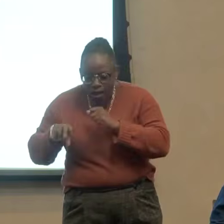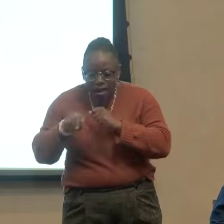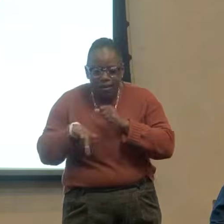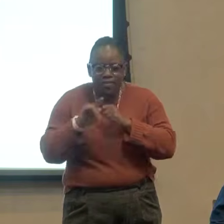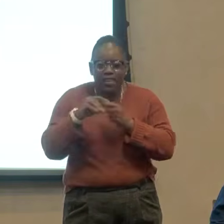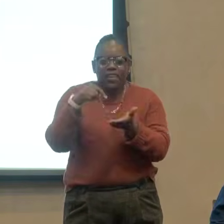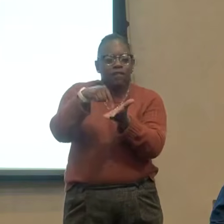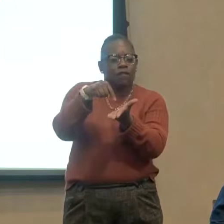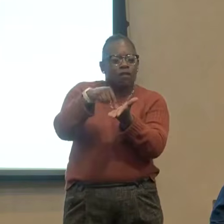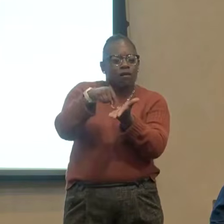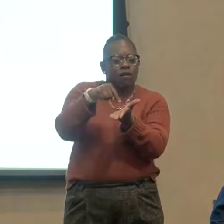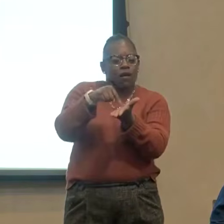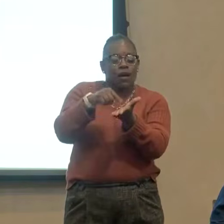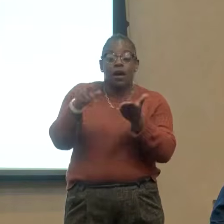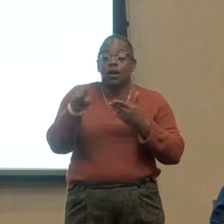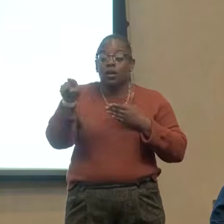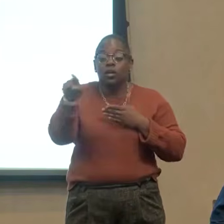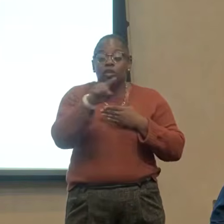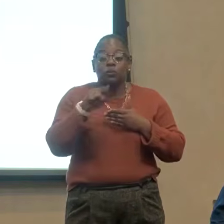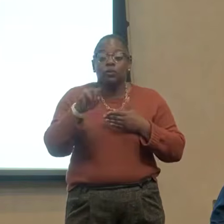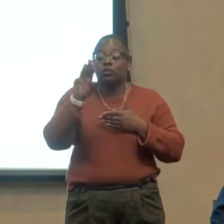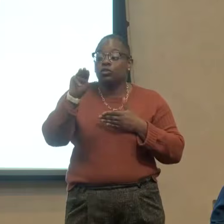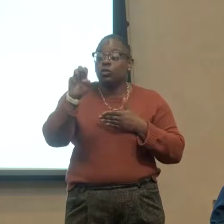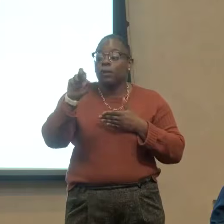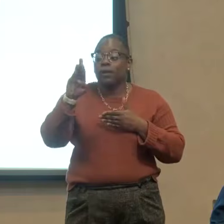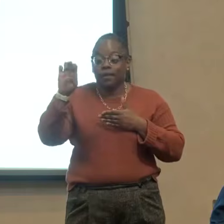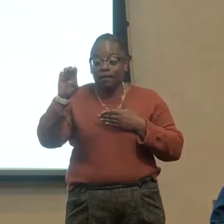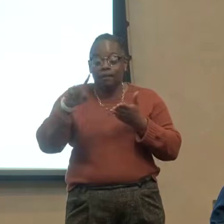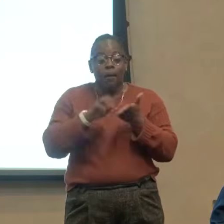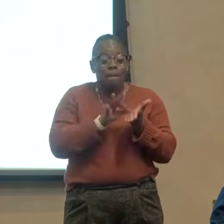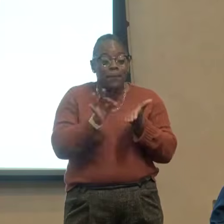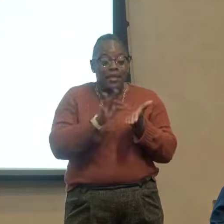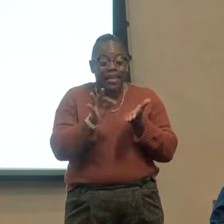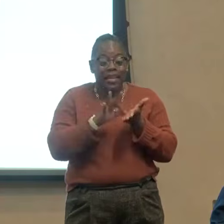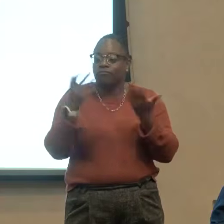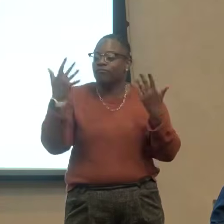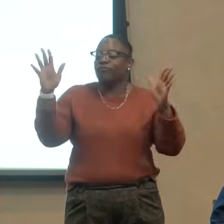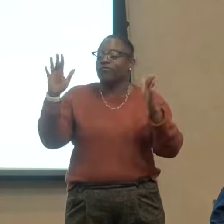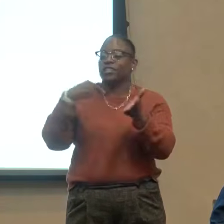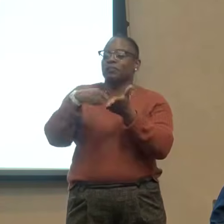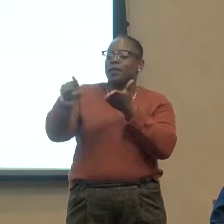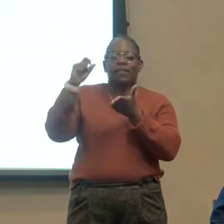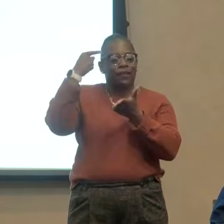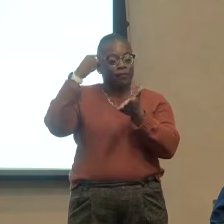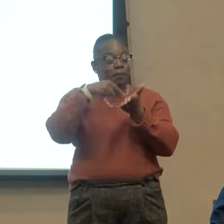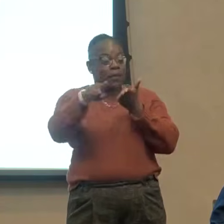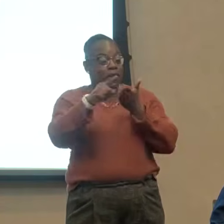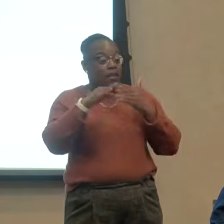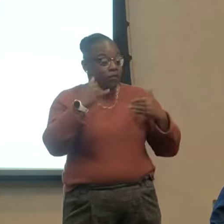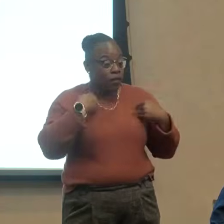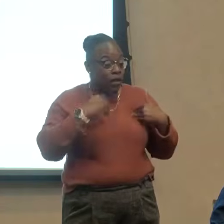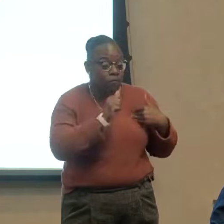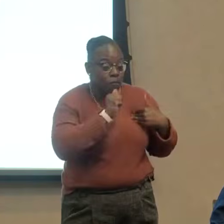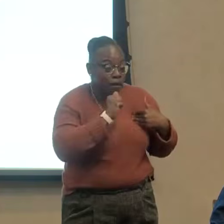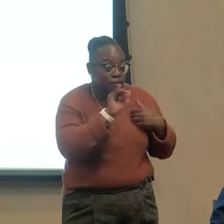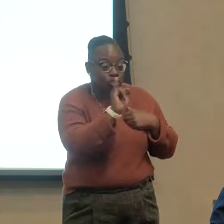Well, if you are Medicare or Medicaid, they're paid for. If you have private insurance,